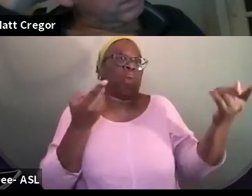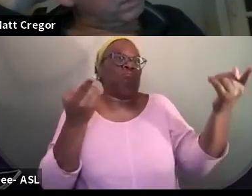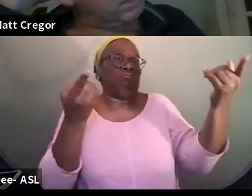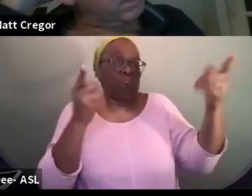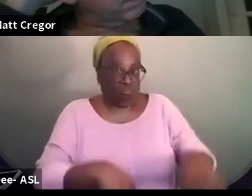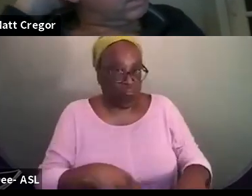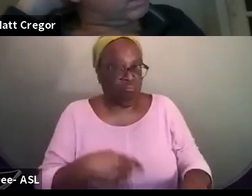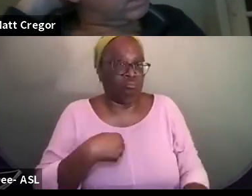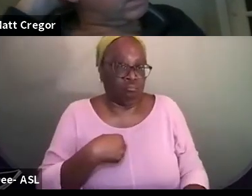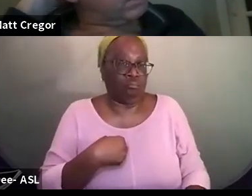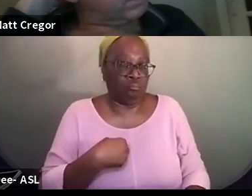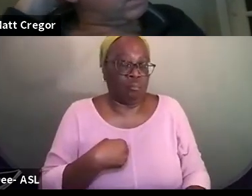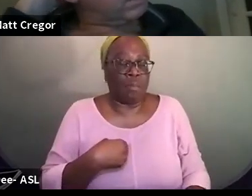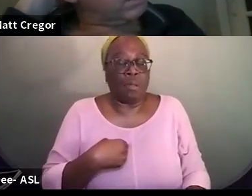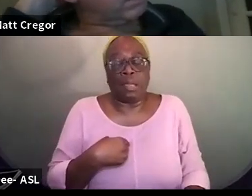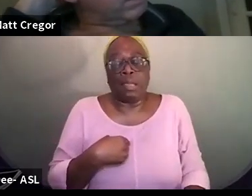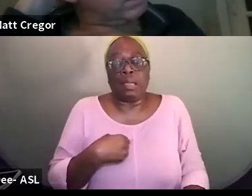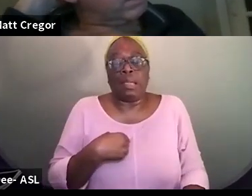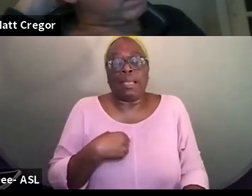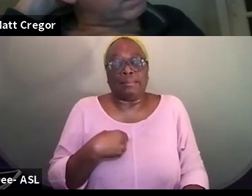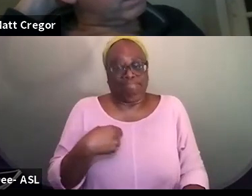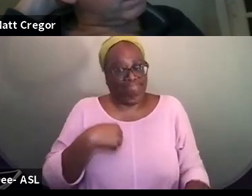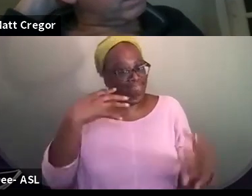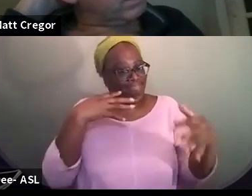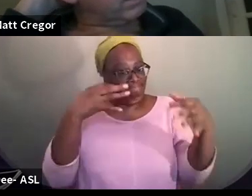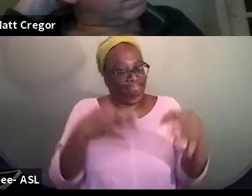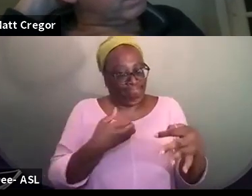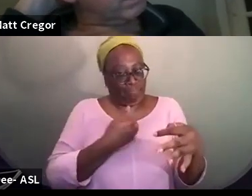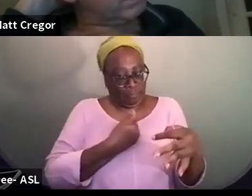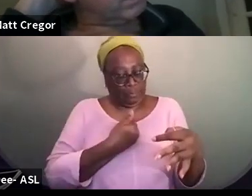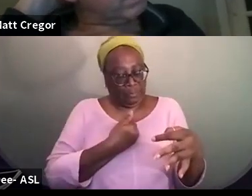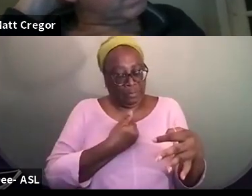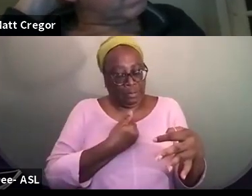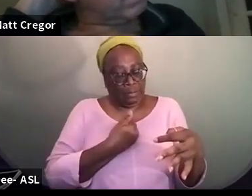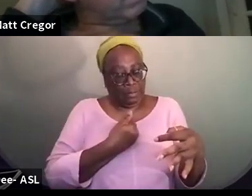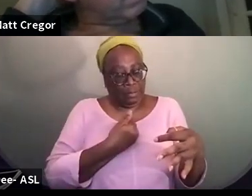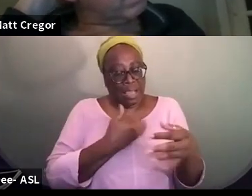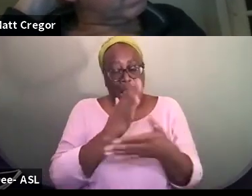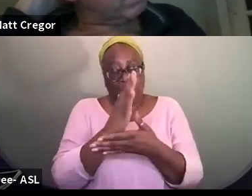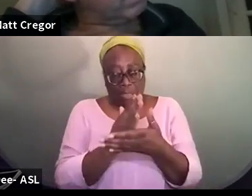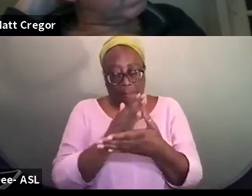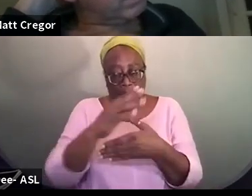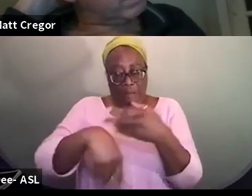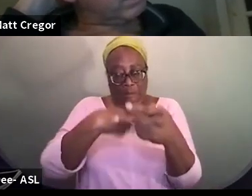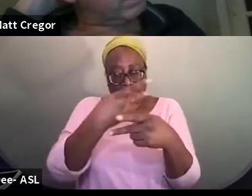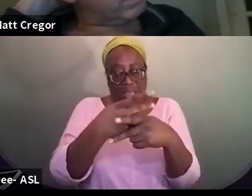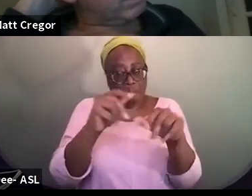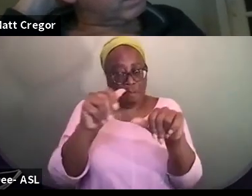First of all, I've come to the conclusion that some type of an assessment